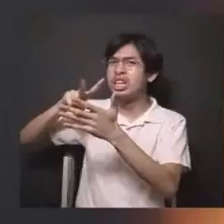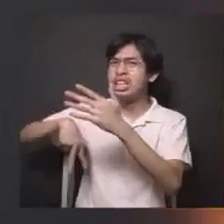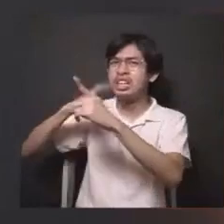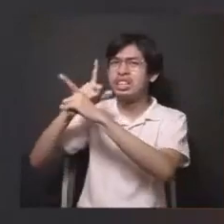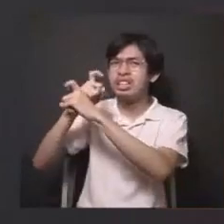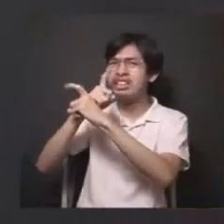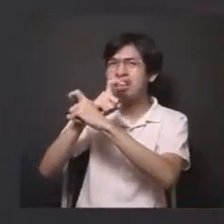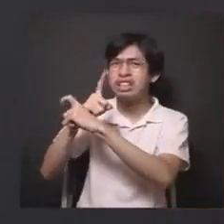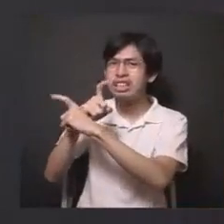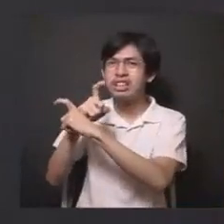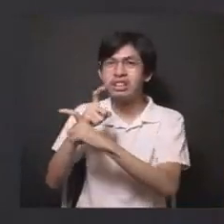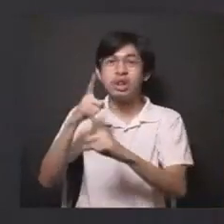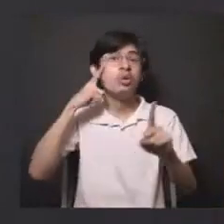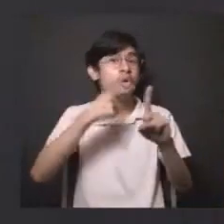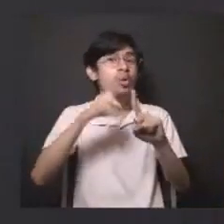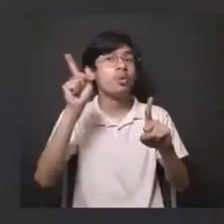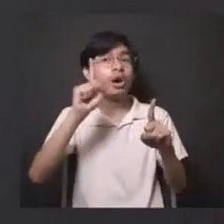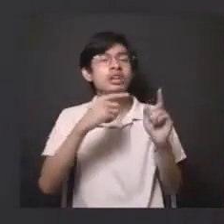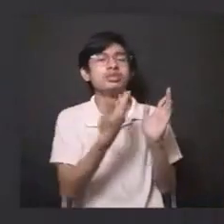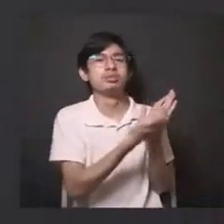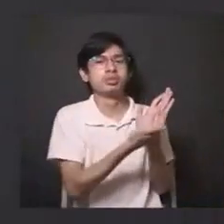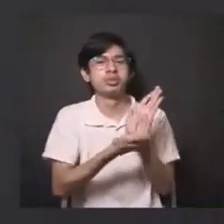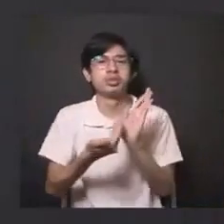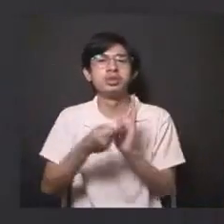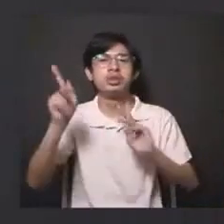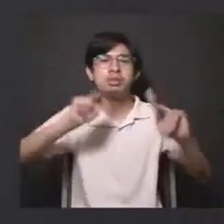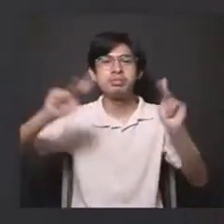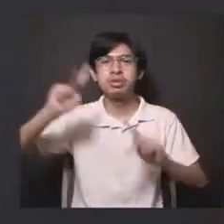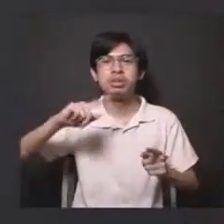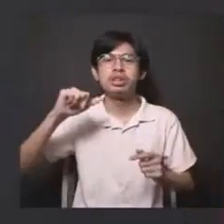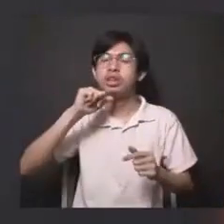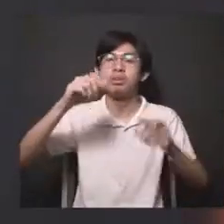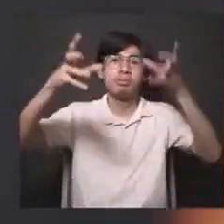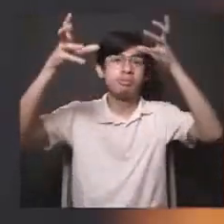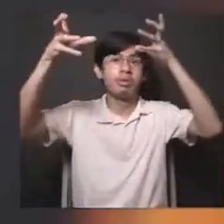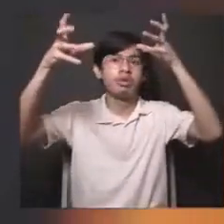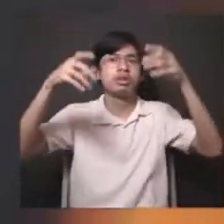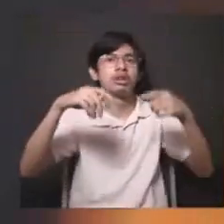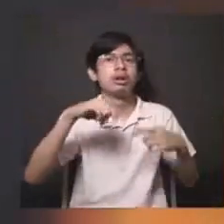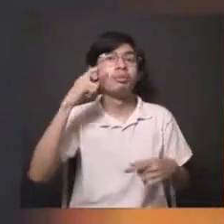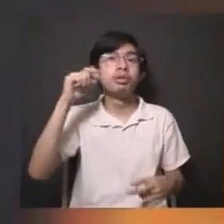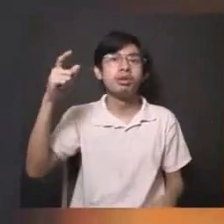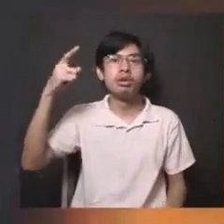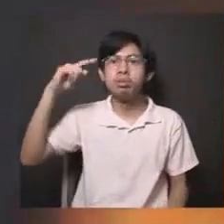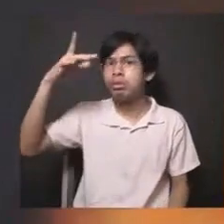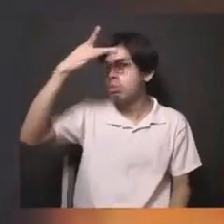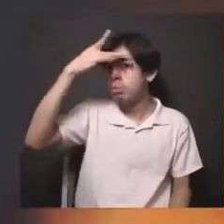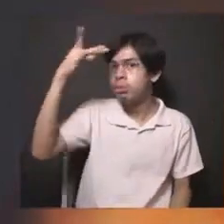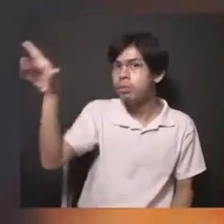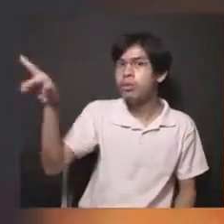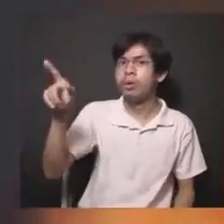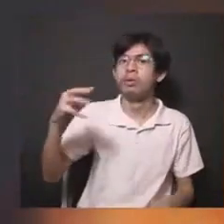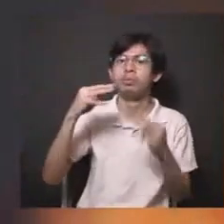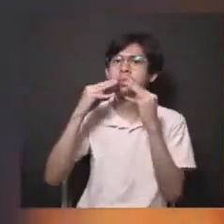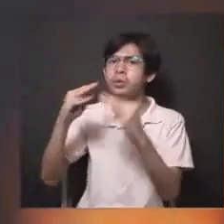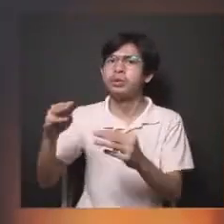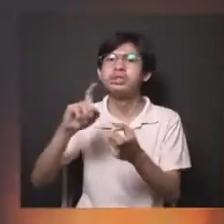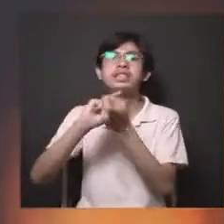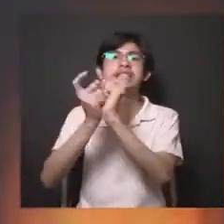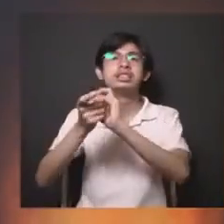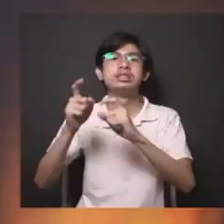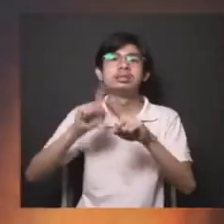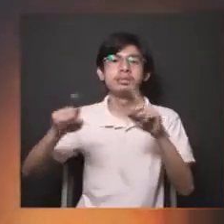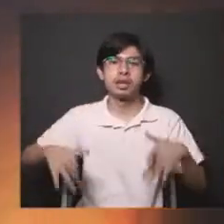to impress people with my knowledge, but to pass on a message that will change people's lives. Who would